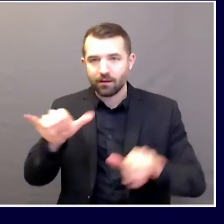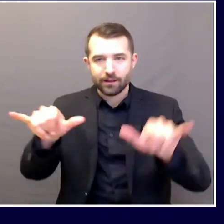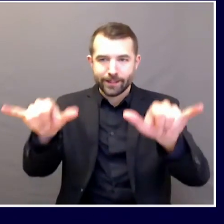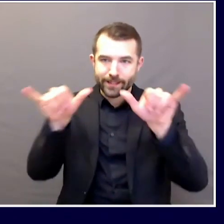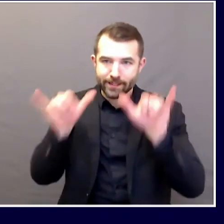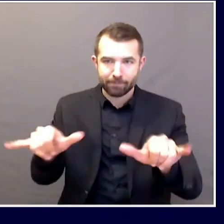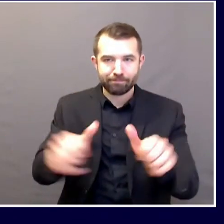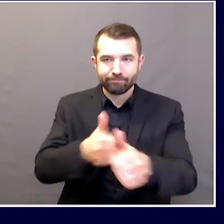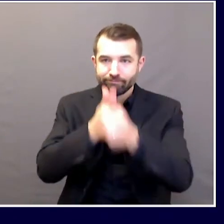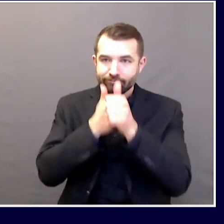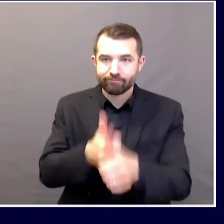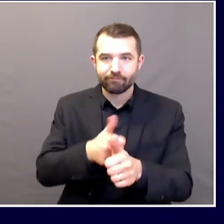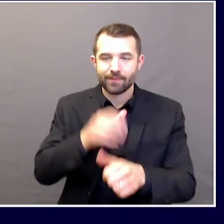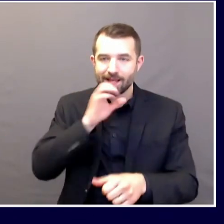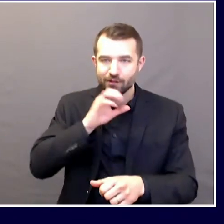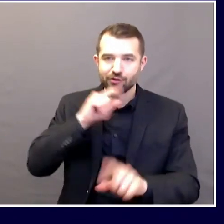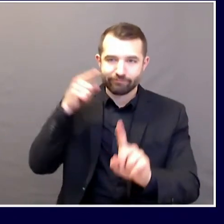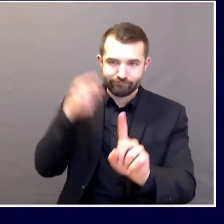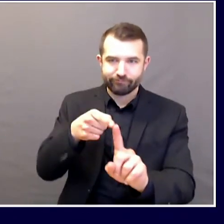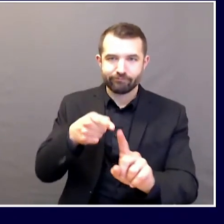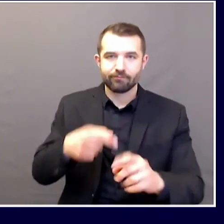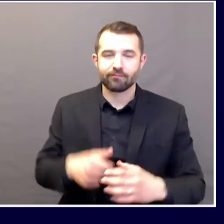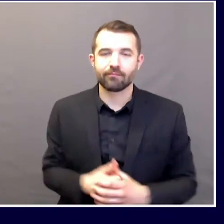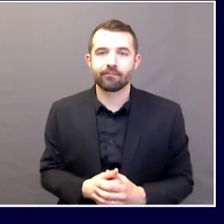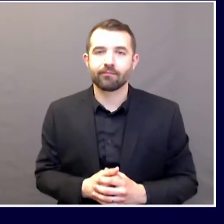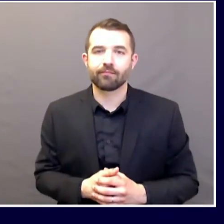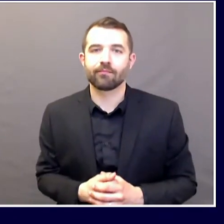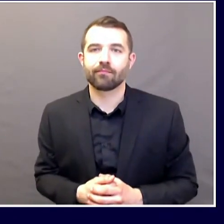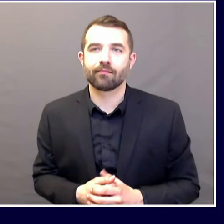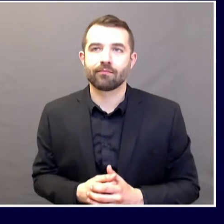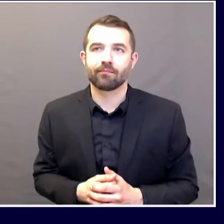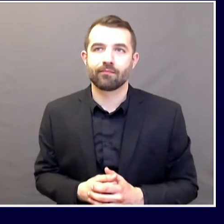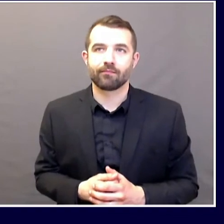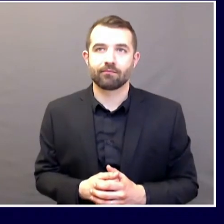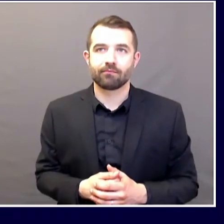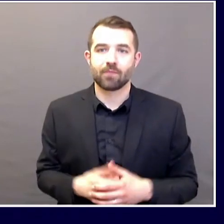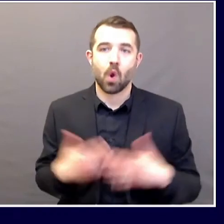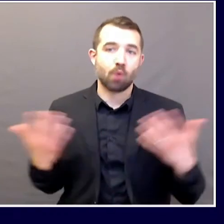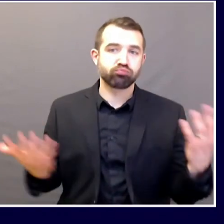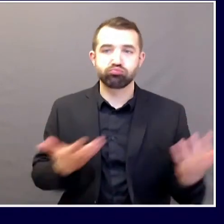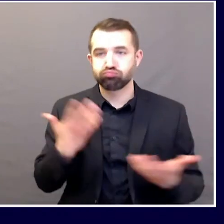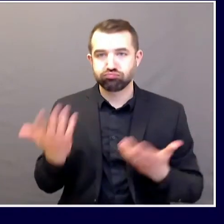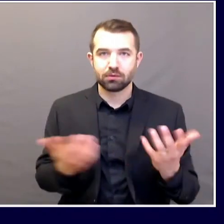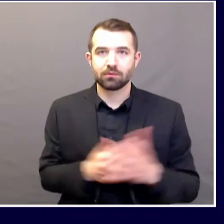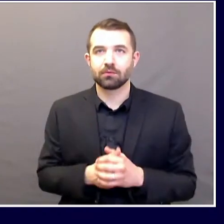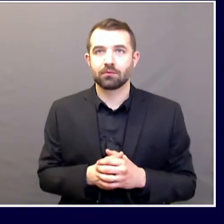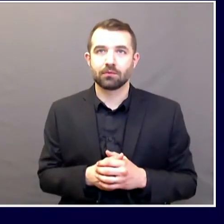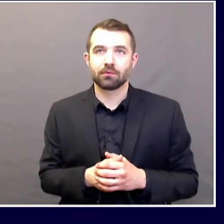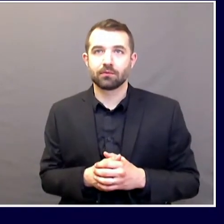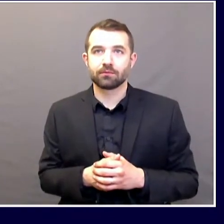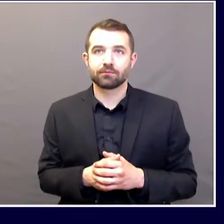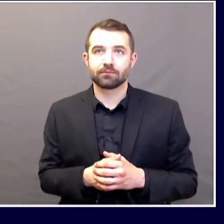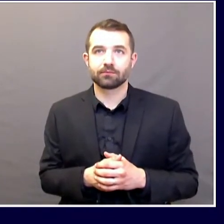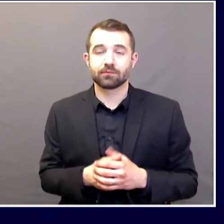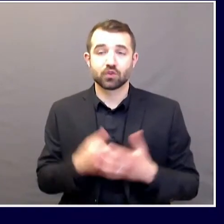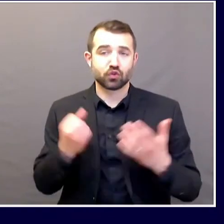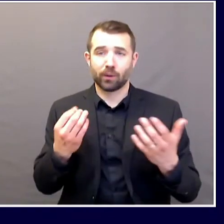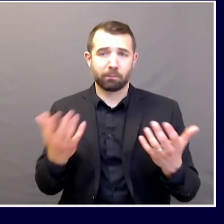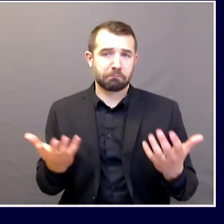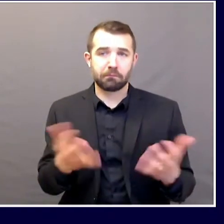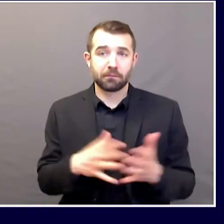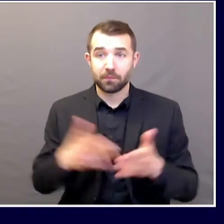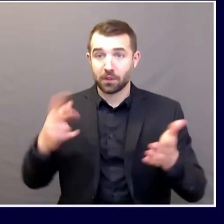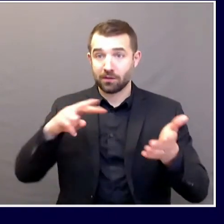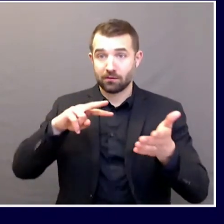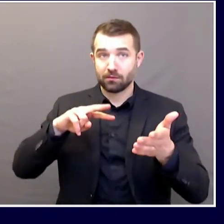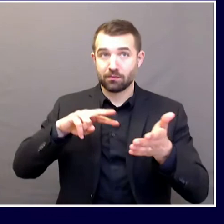age tiers. And so I guess inferring from your use of the phrase "at this time," is that something that may change